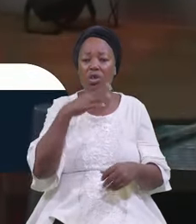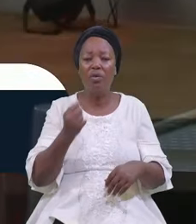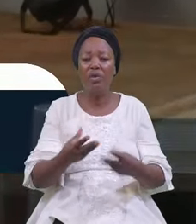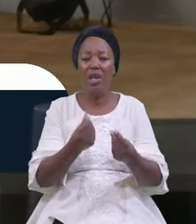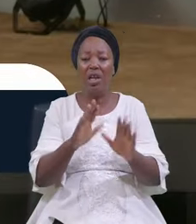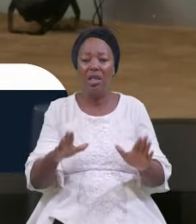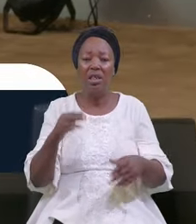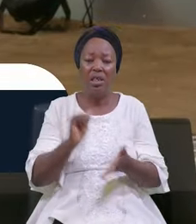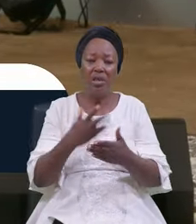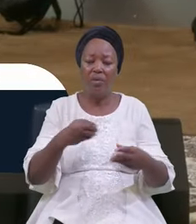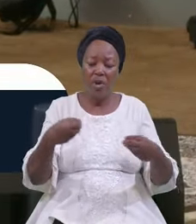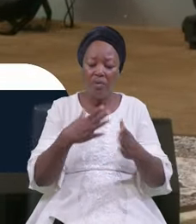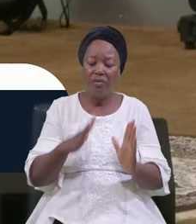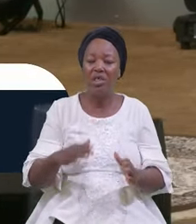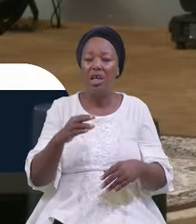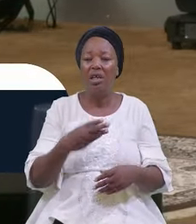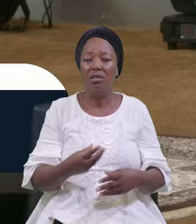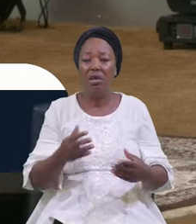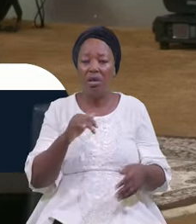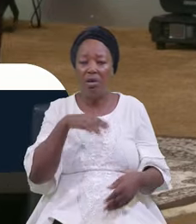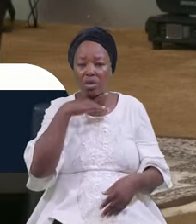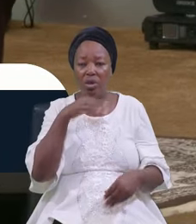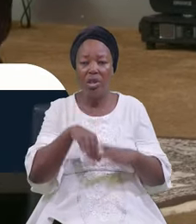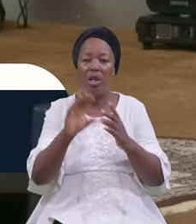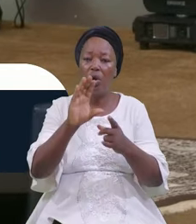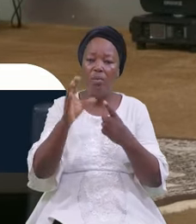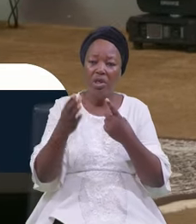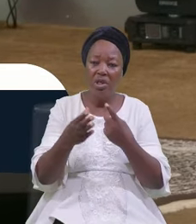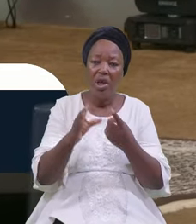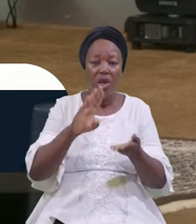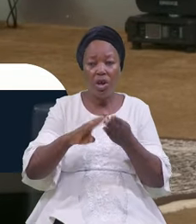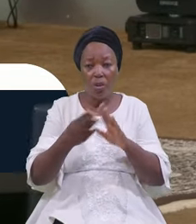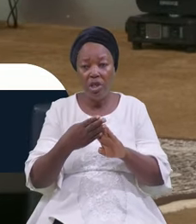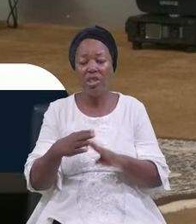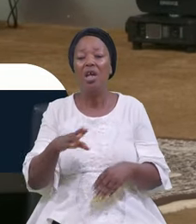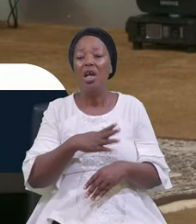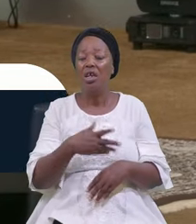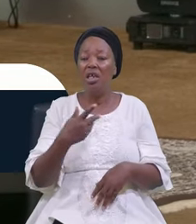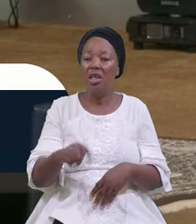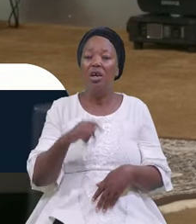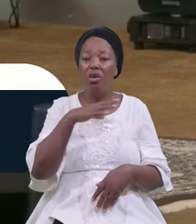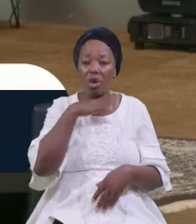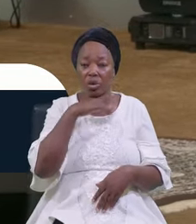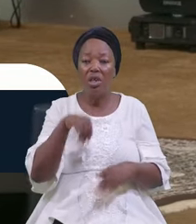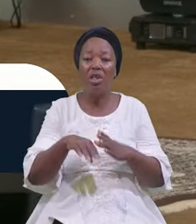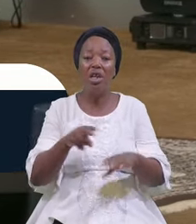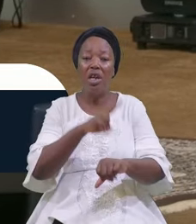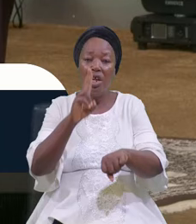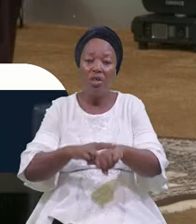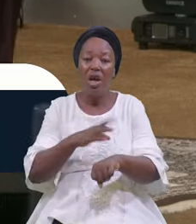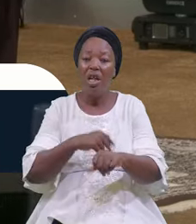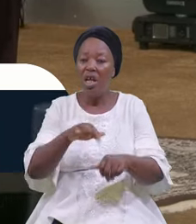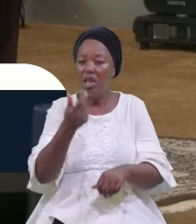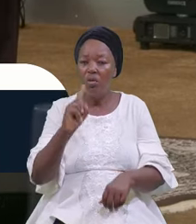the office, the corruption in the community, the corruption in the nation, the corruption anywhere and everywhere,